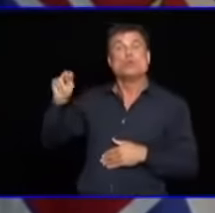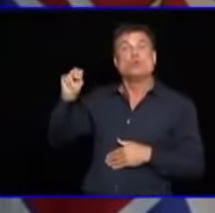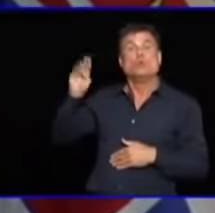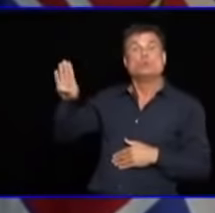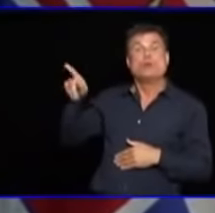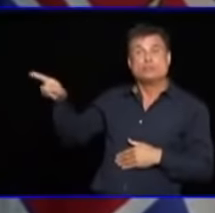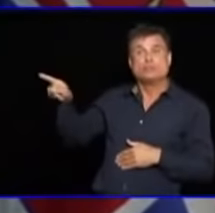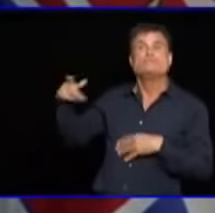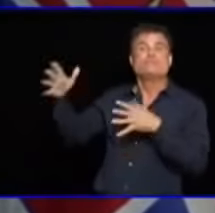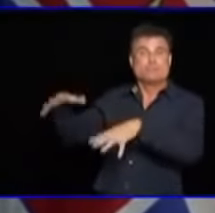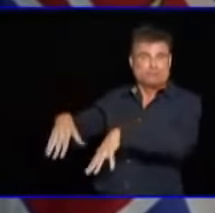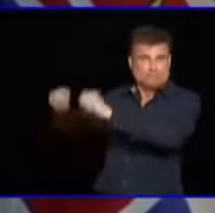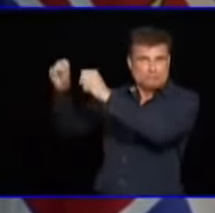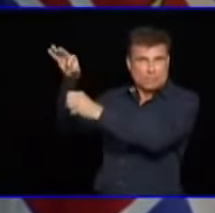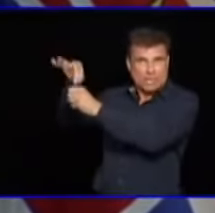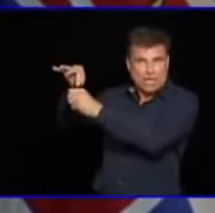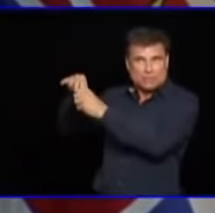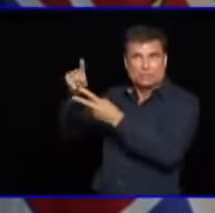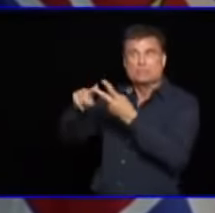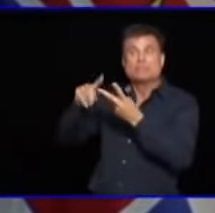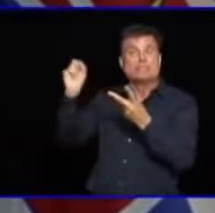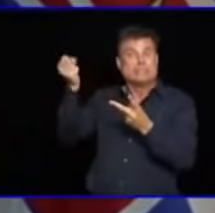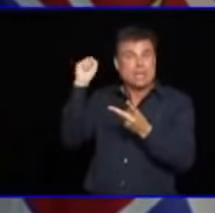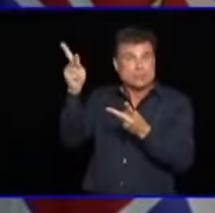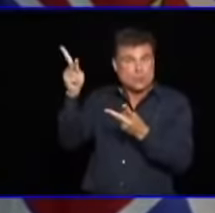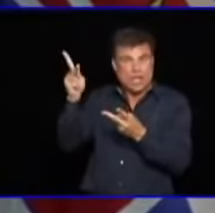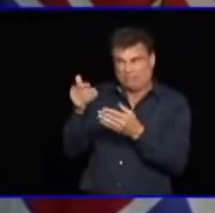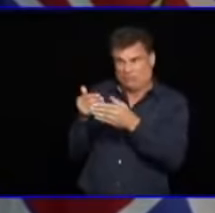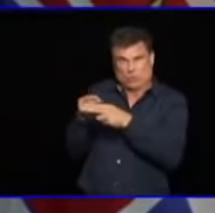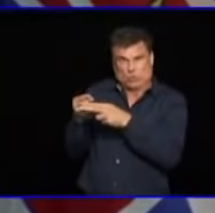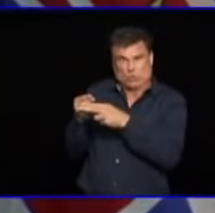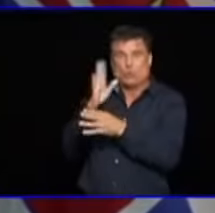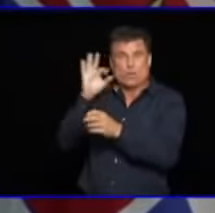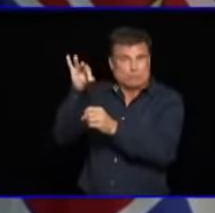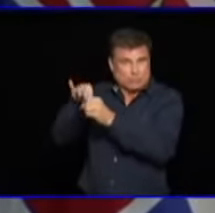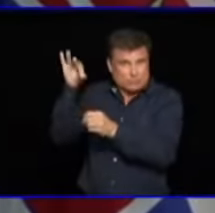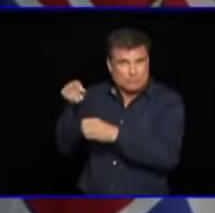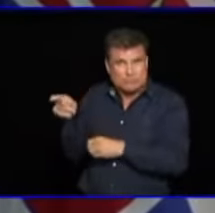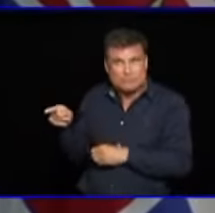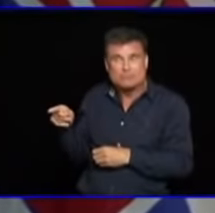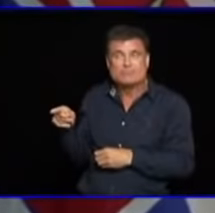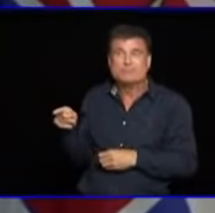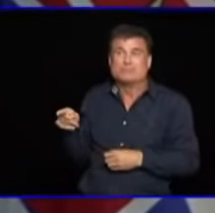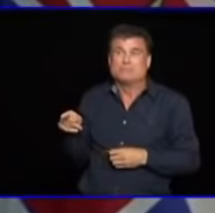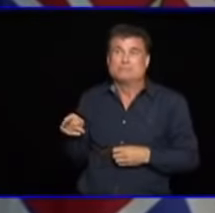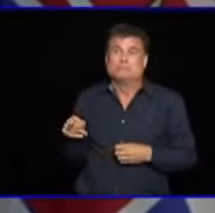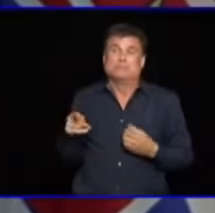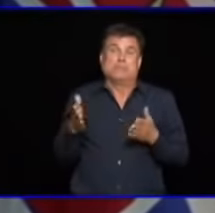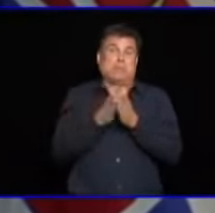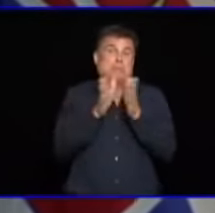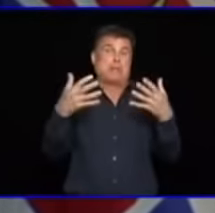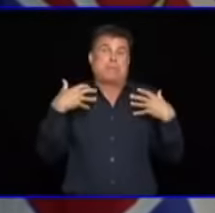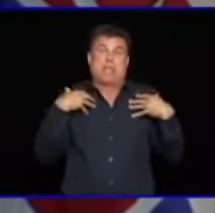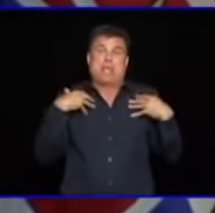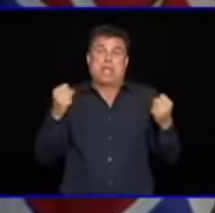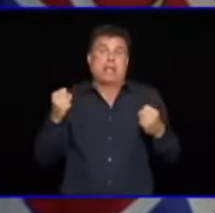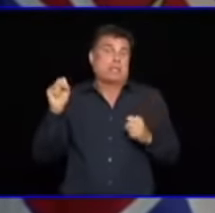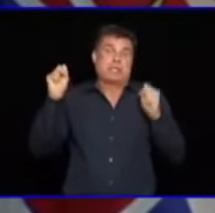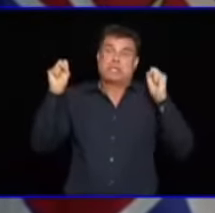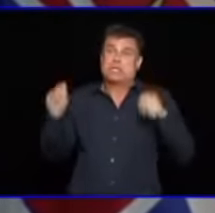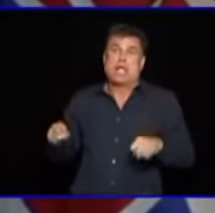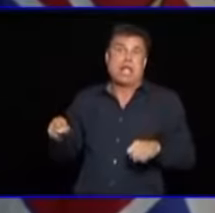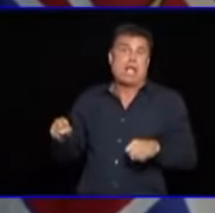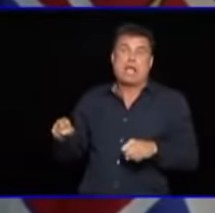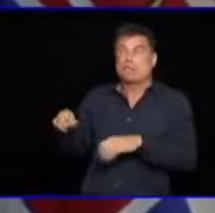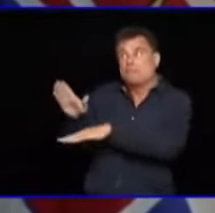in Saskatchewan. We've been working with the Chief Electoral Officer here in British Columbia, should the need arise,